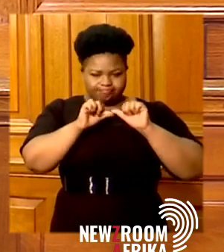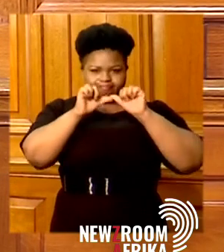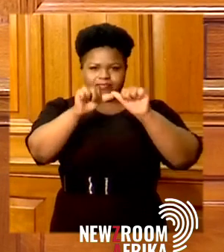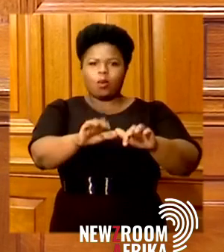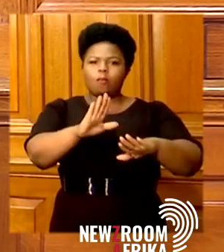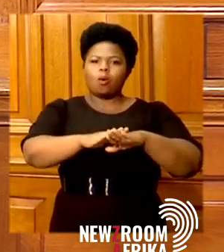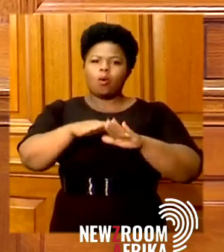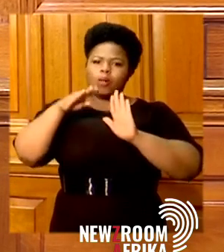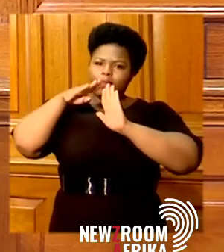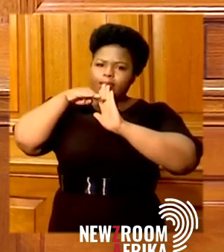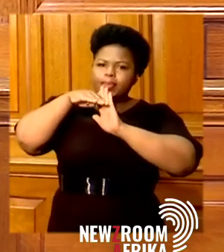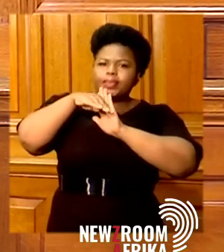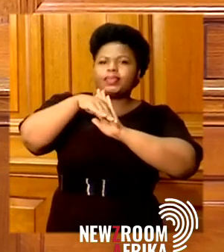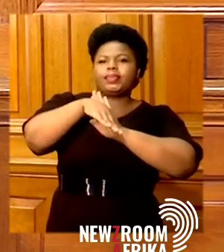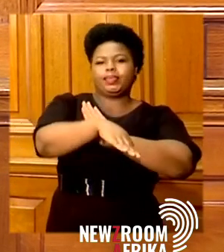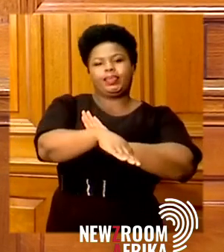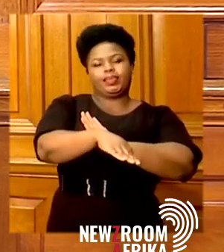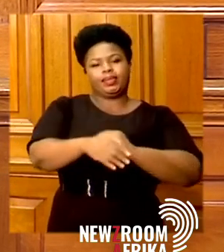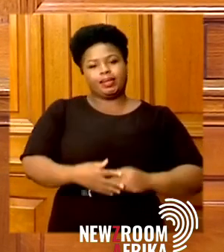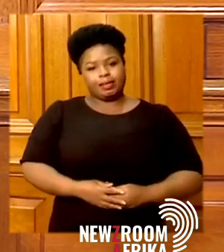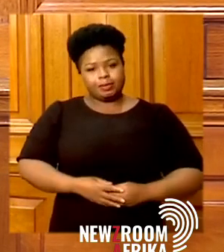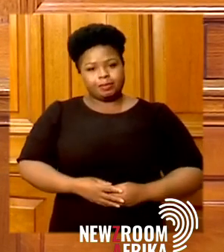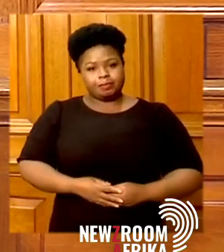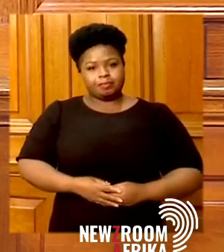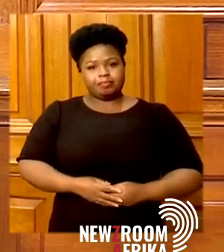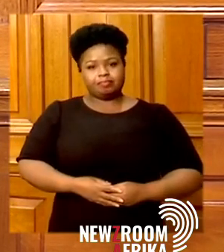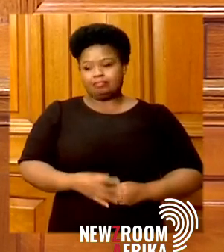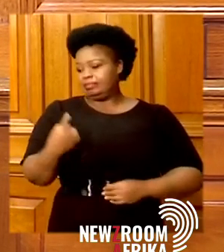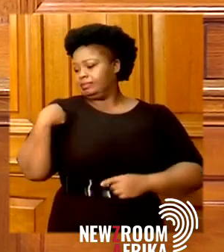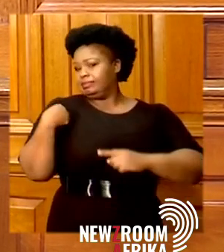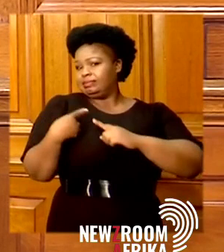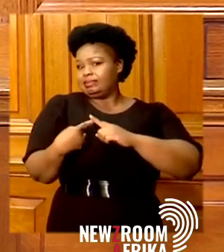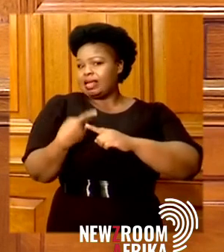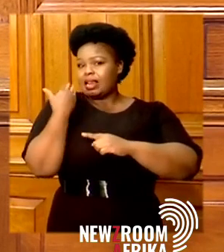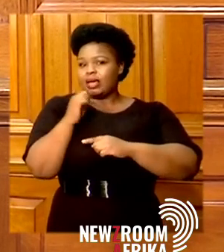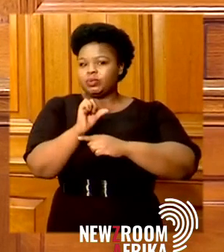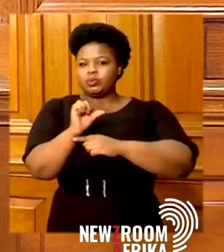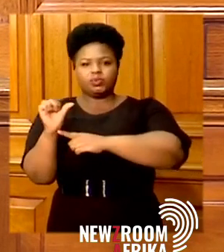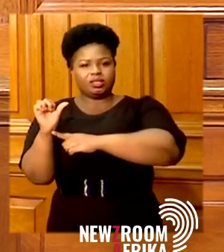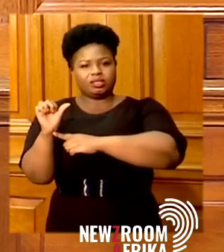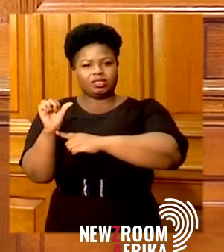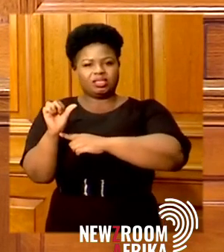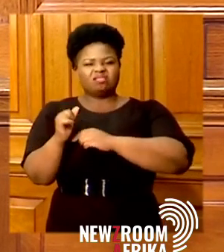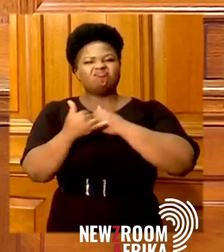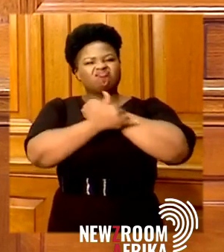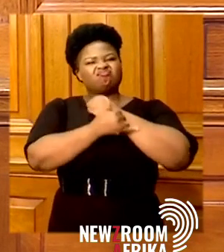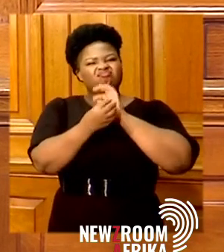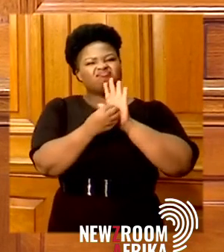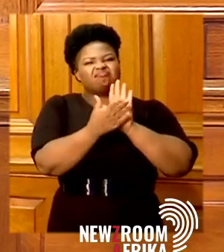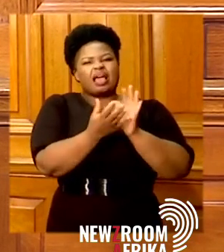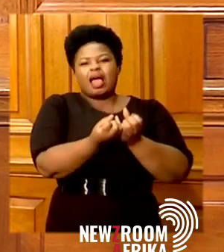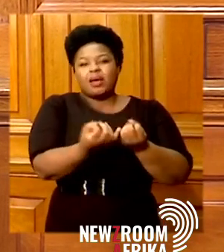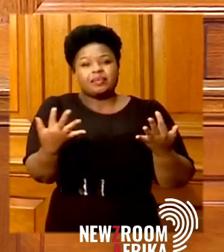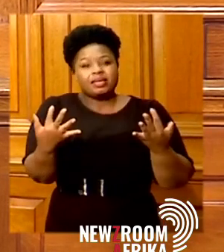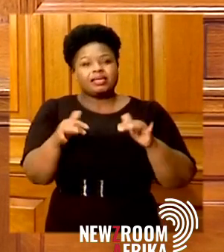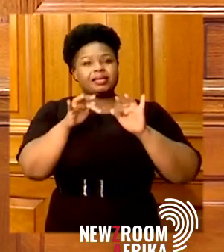decline steadily. In the week that has just passed, the country recorded just under